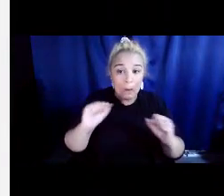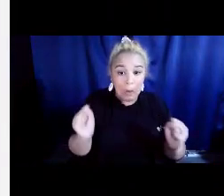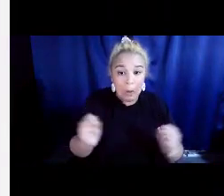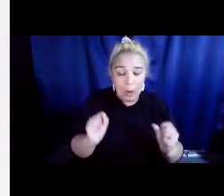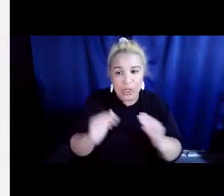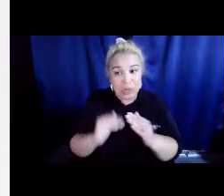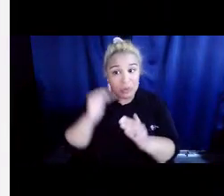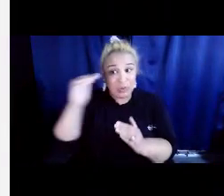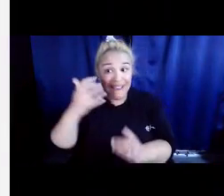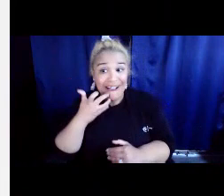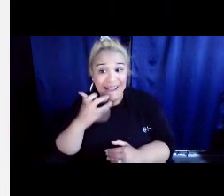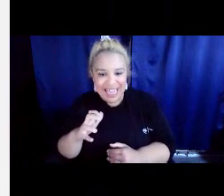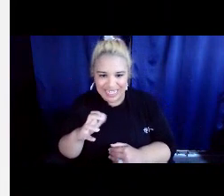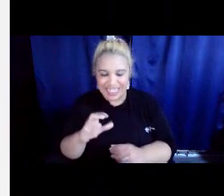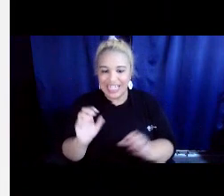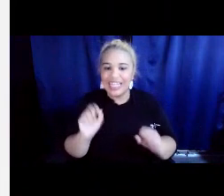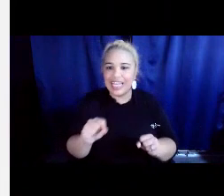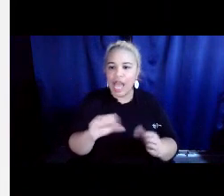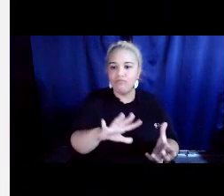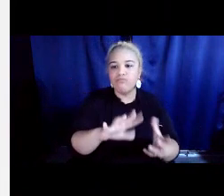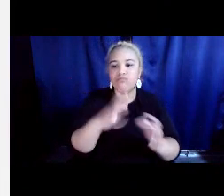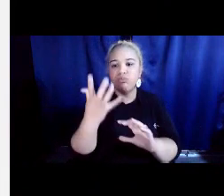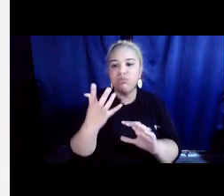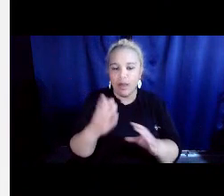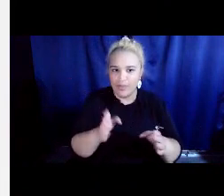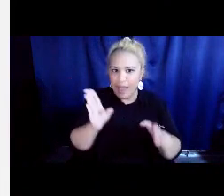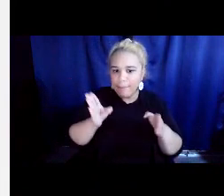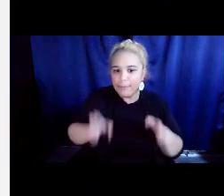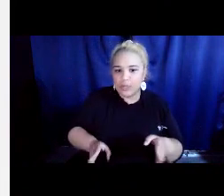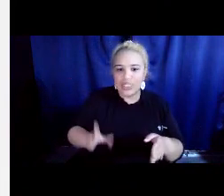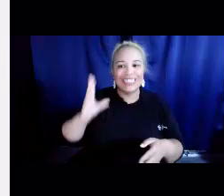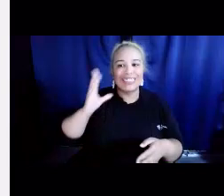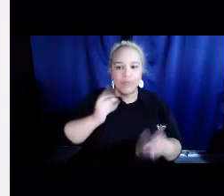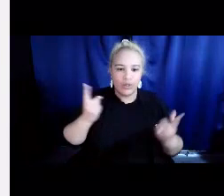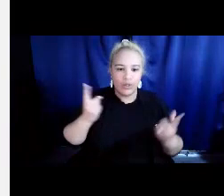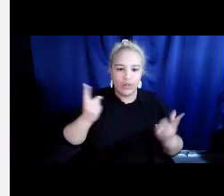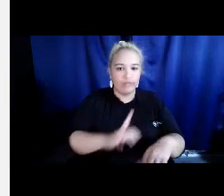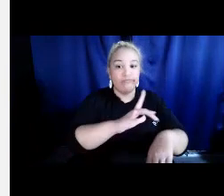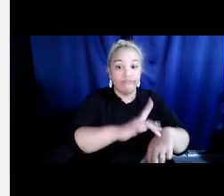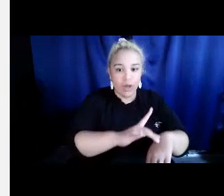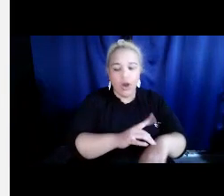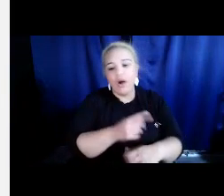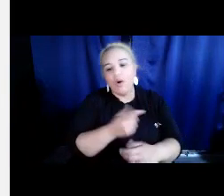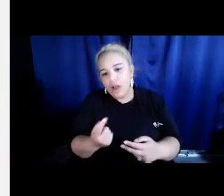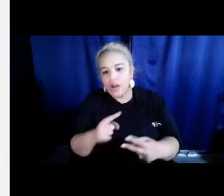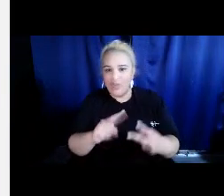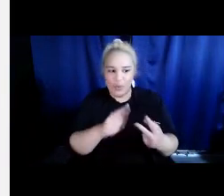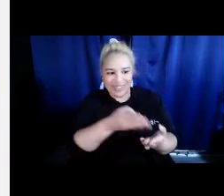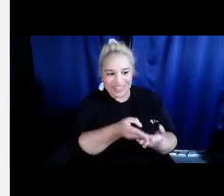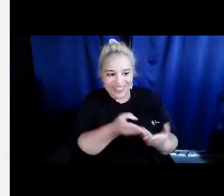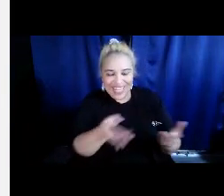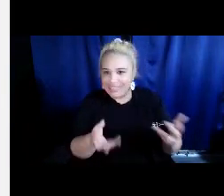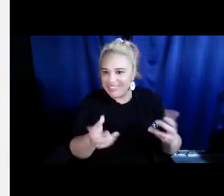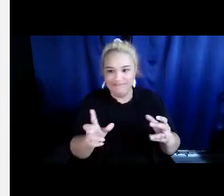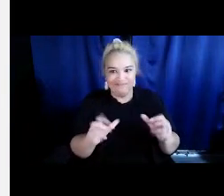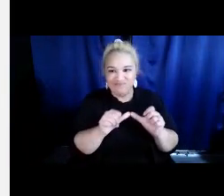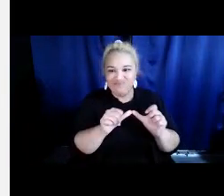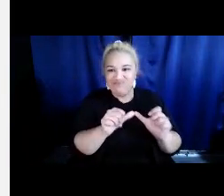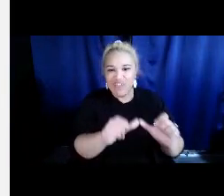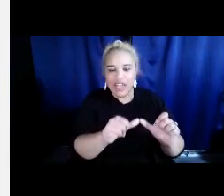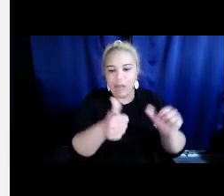received. Cynthia, what if an organization doesn't have space or an area dedicated to addressing